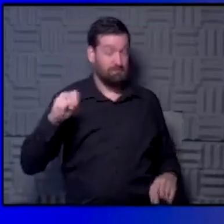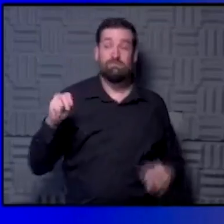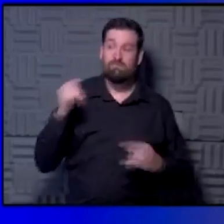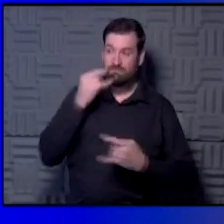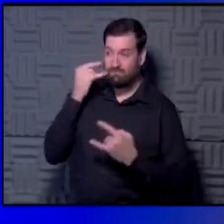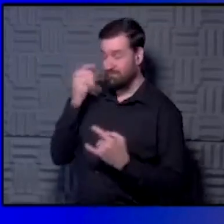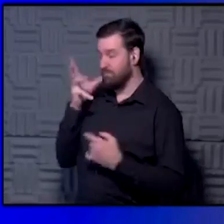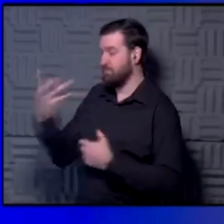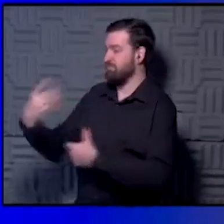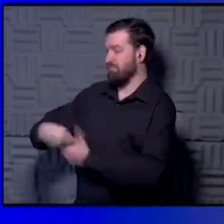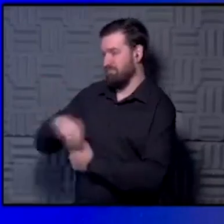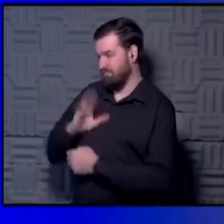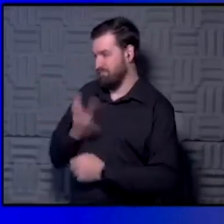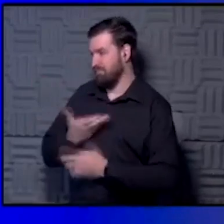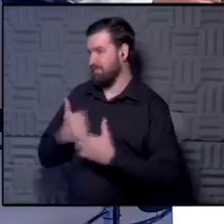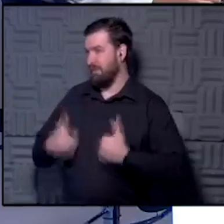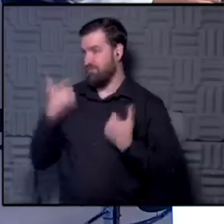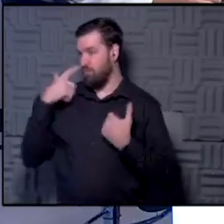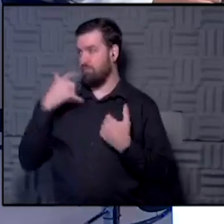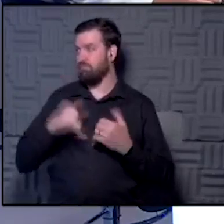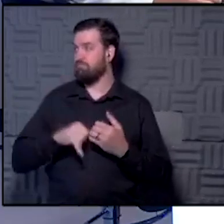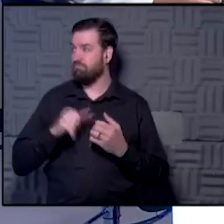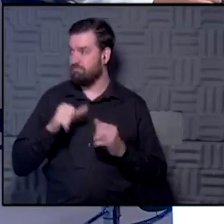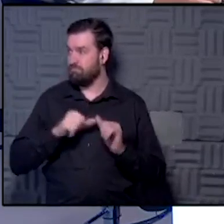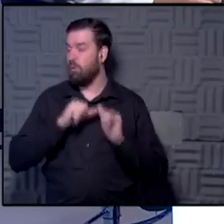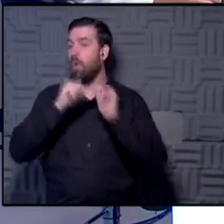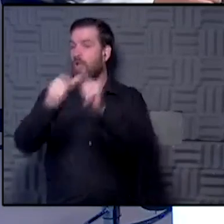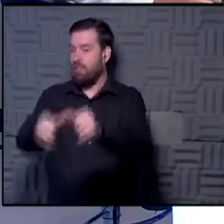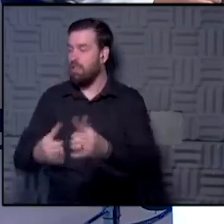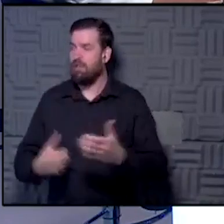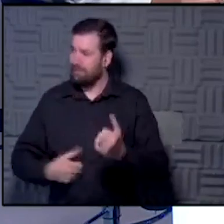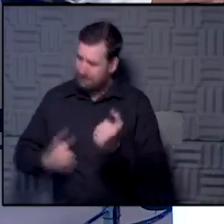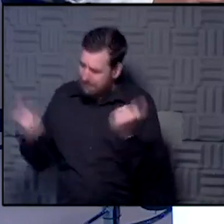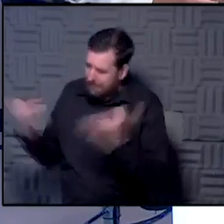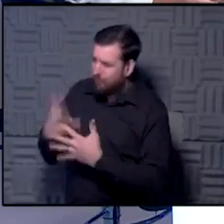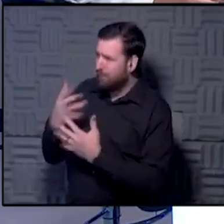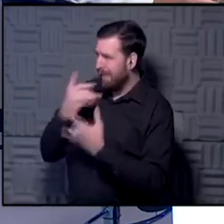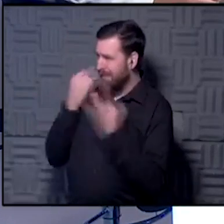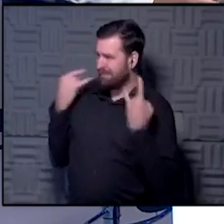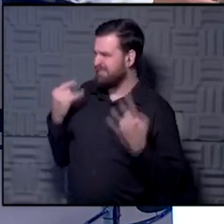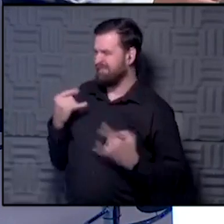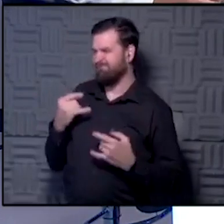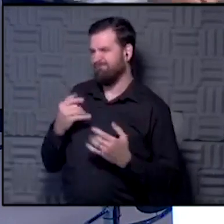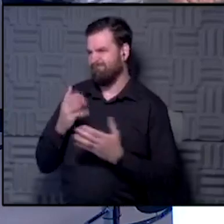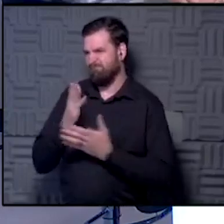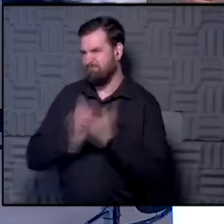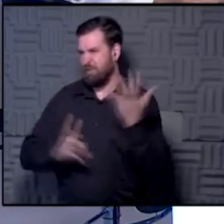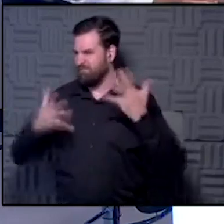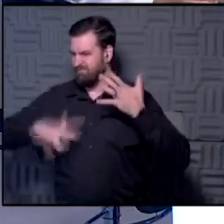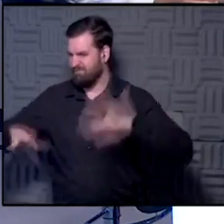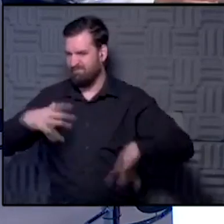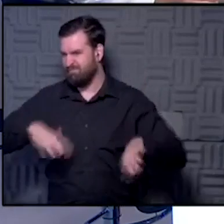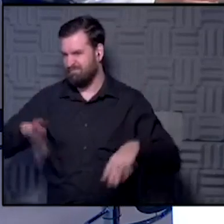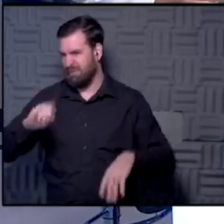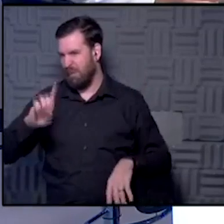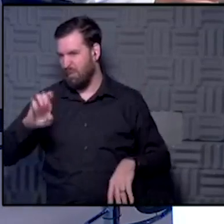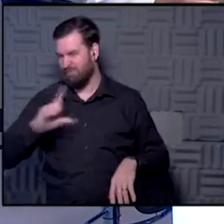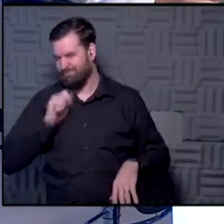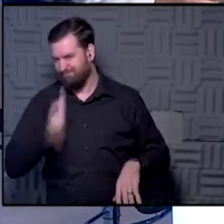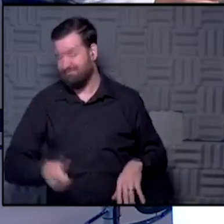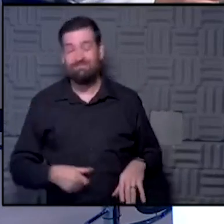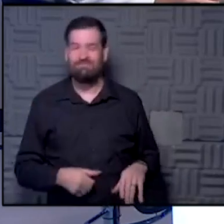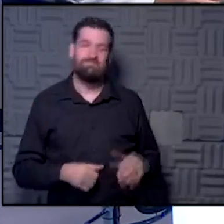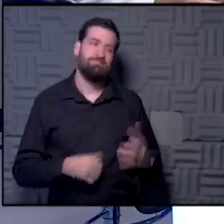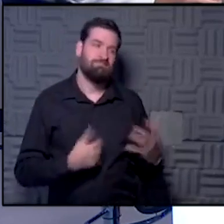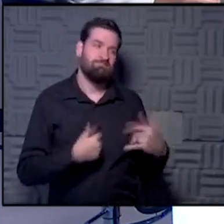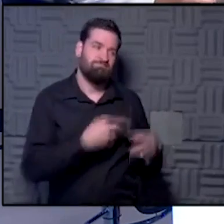are going to be a part of our lives for the They will. future. I don't think we would do the scary mask thing. I don't think that's going to be part of our dress code. Some people might. We won't. We won't. Yeah, that could be bad.